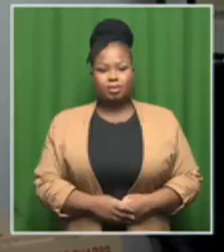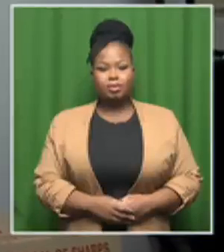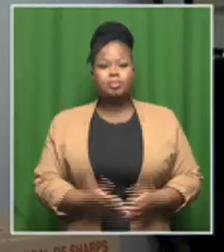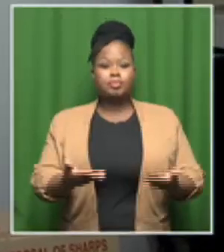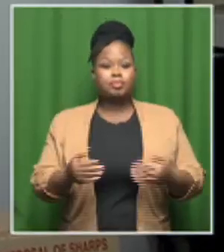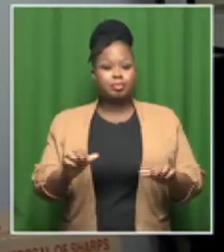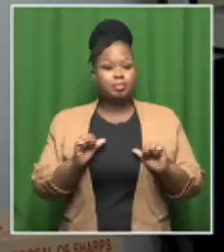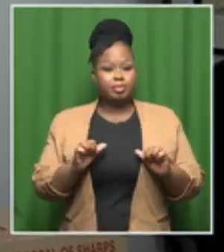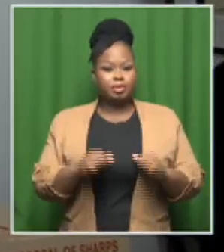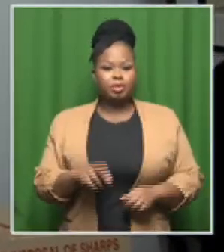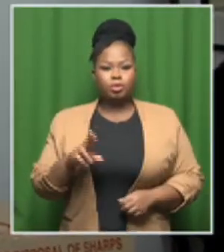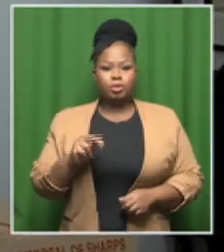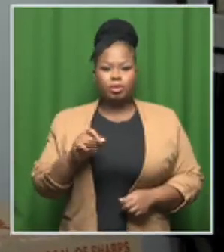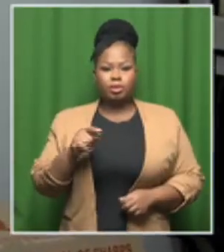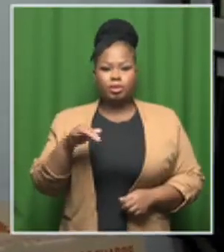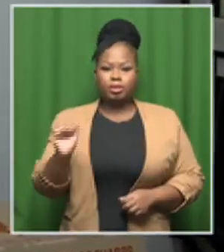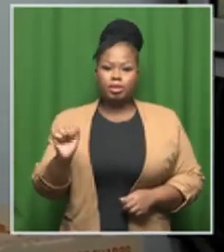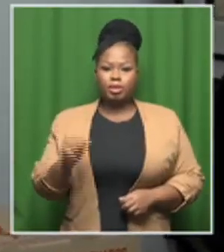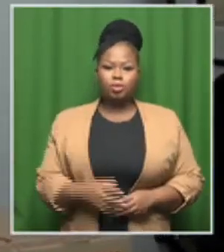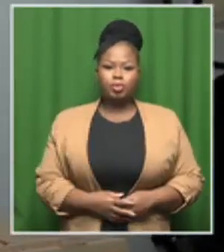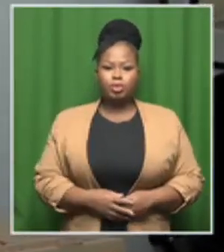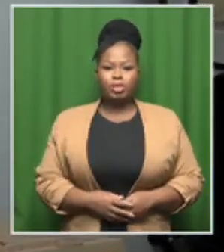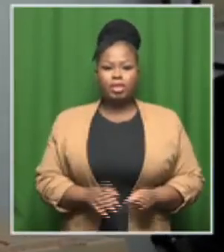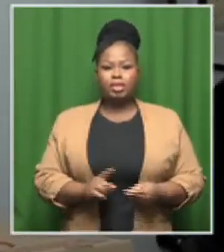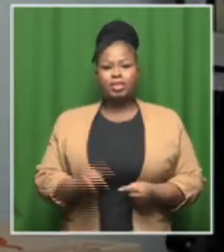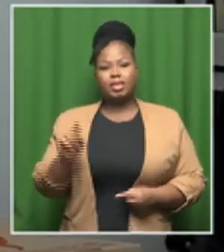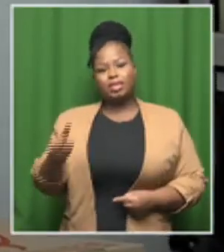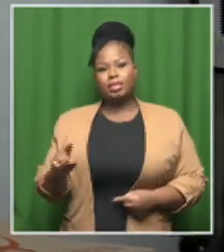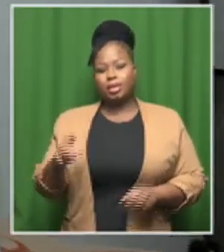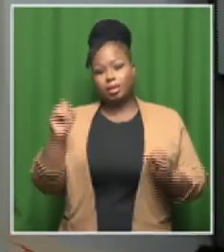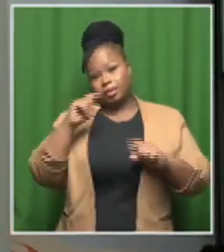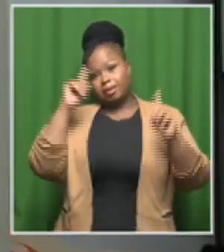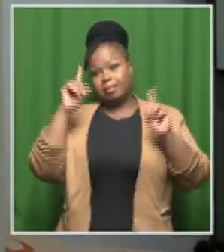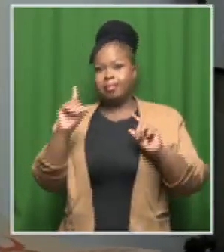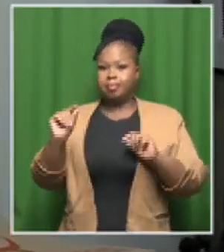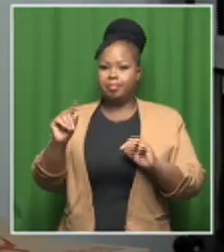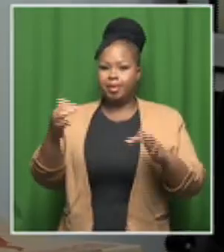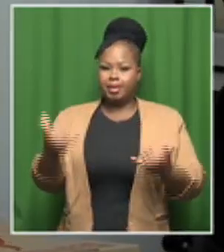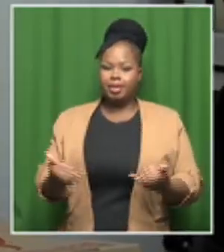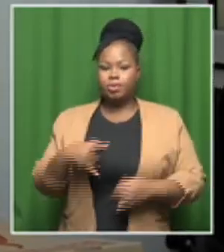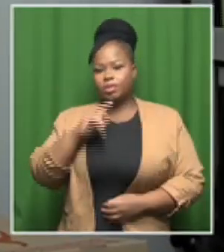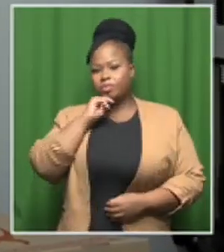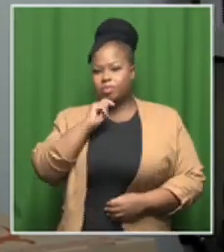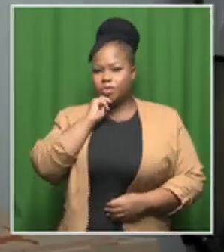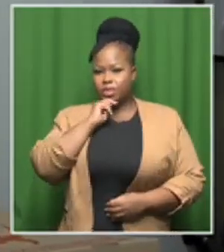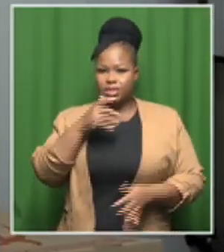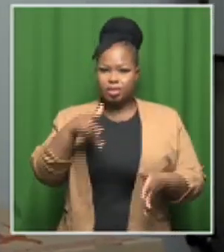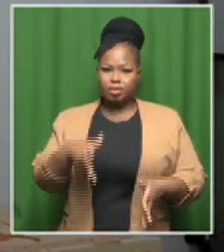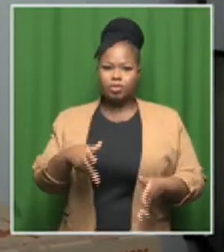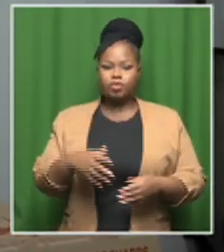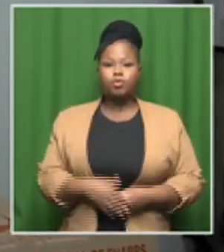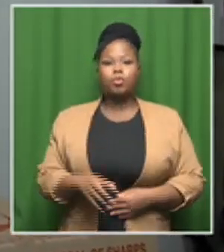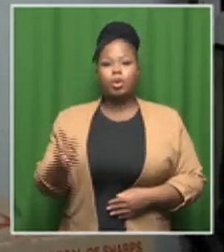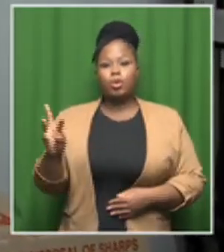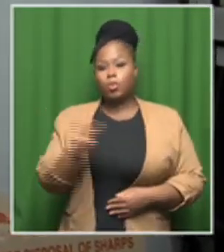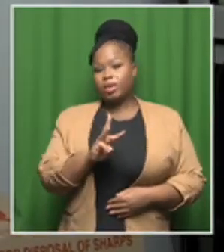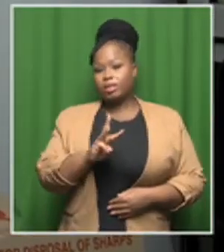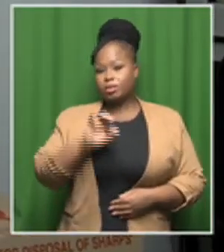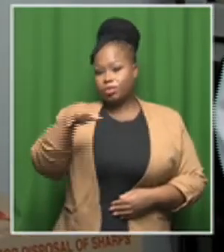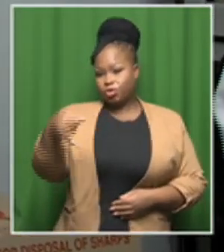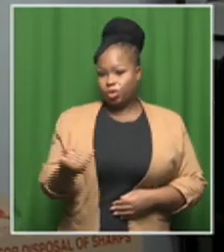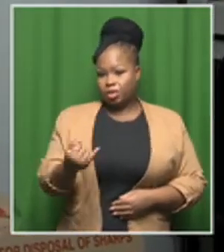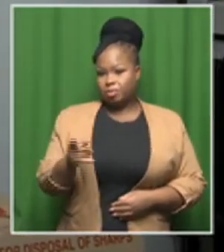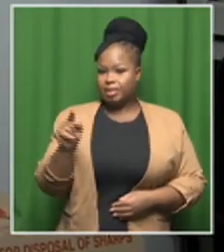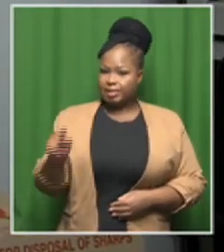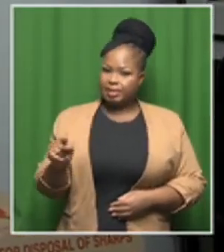Welcome back to UNISA, and what an eye-opener it's been this morning. We are, of course, coming to you from the west of Johannesburg.